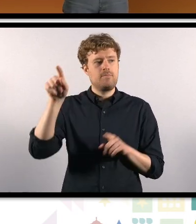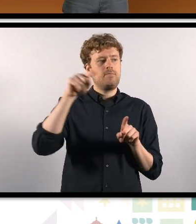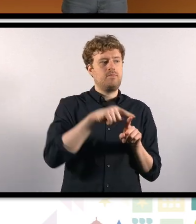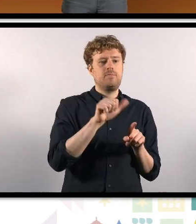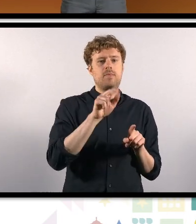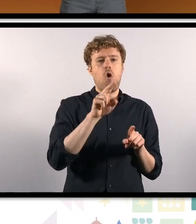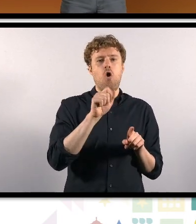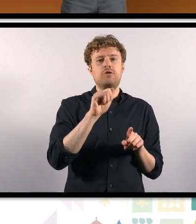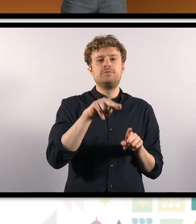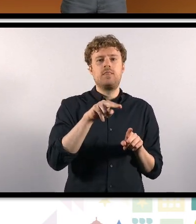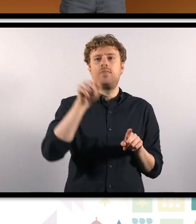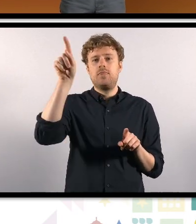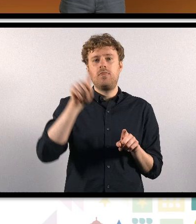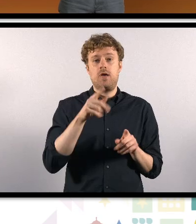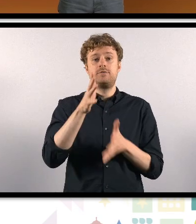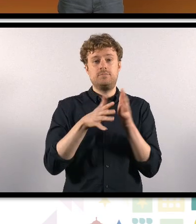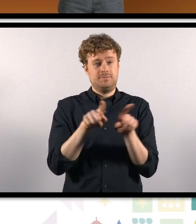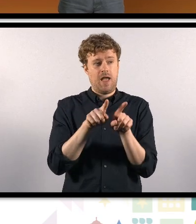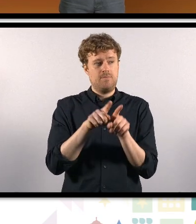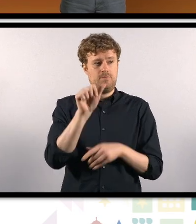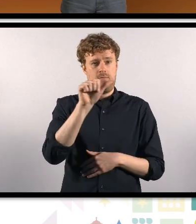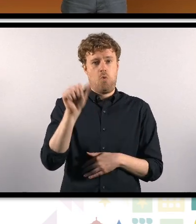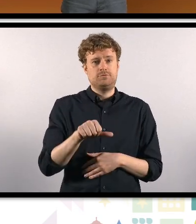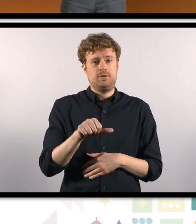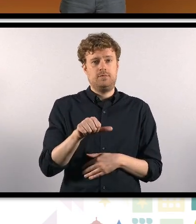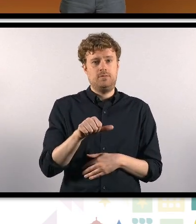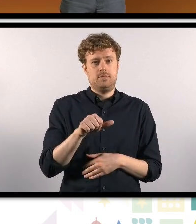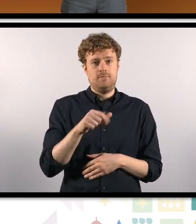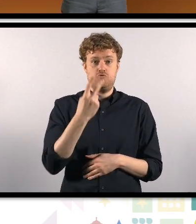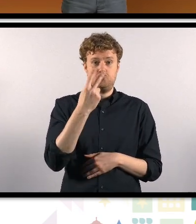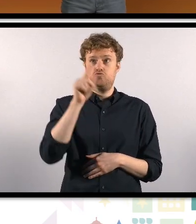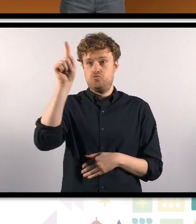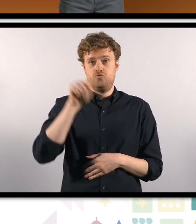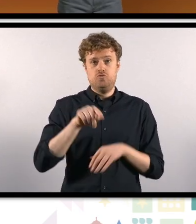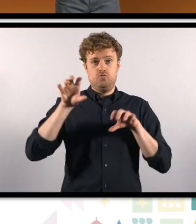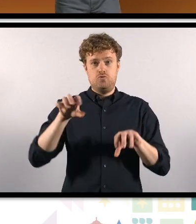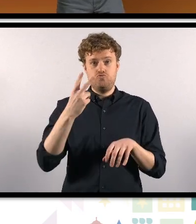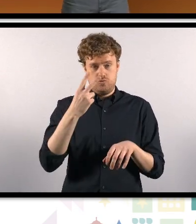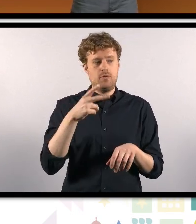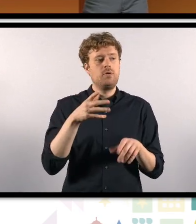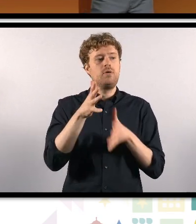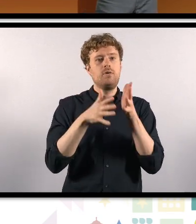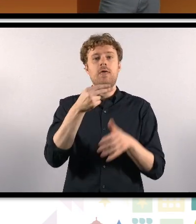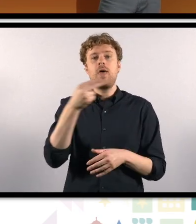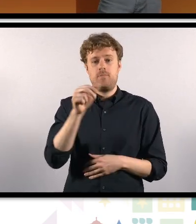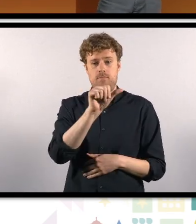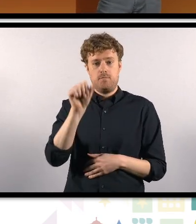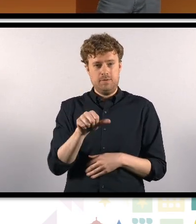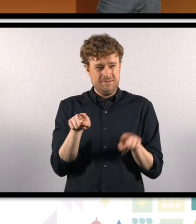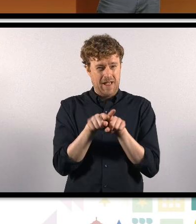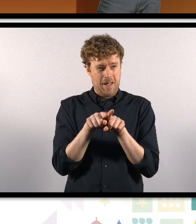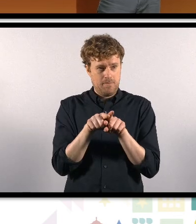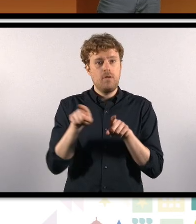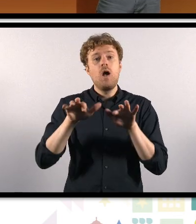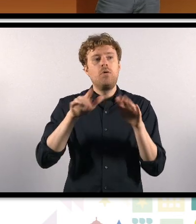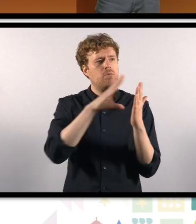York, and they have the same sign. So the LLM needs to be used to understand which you're talking about